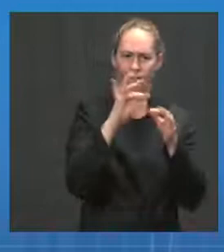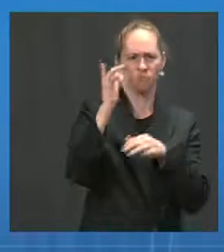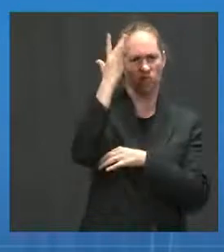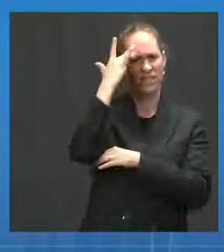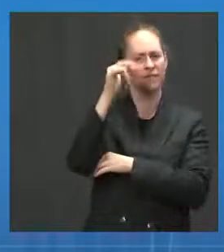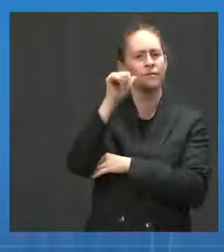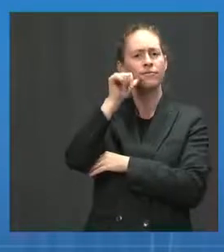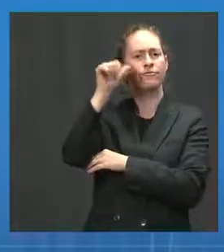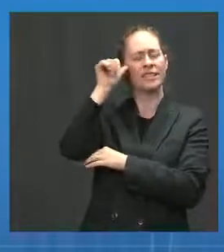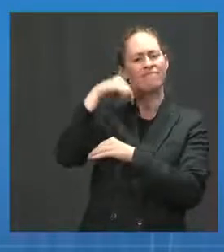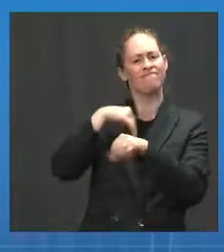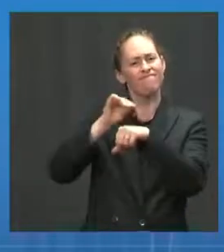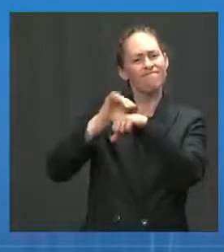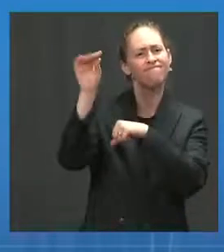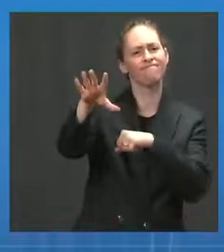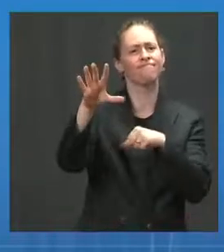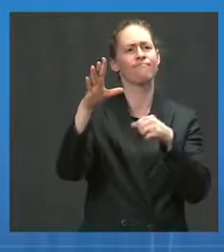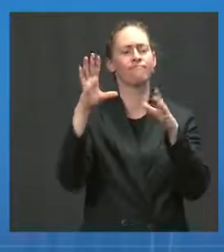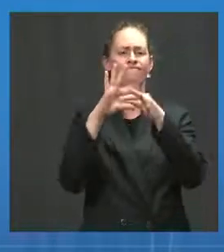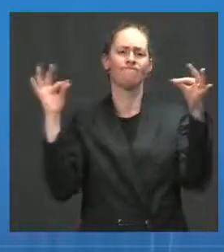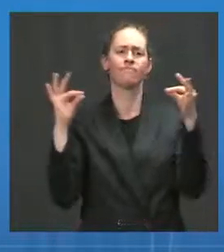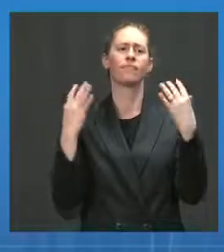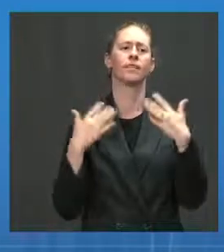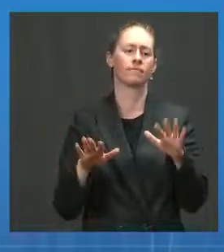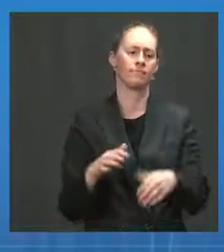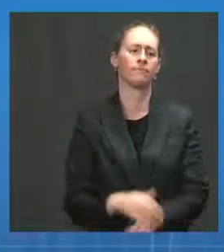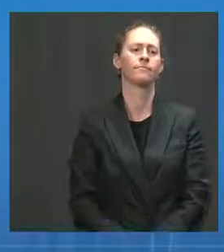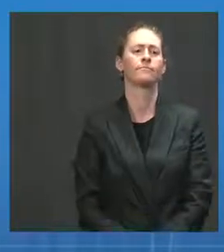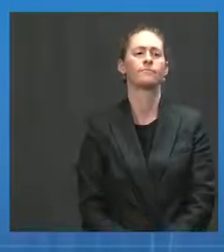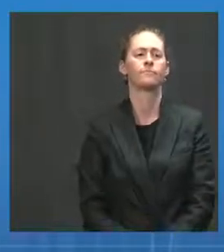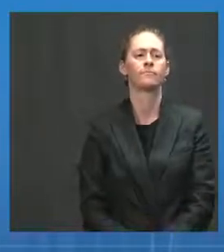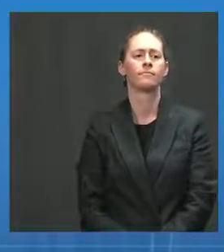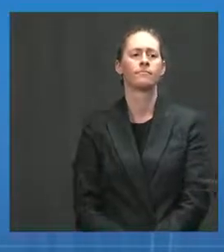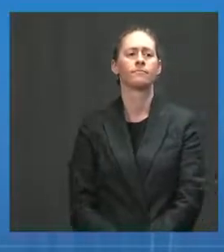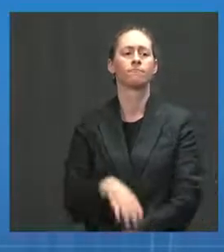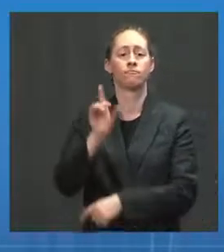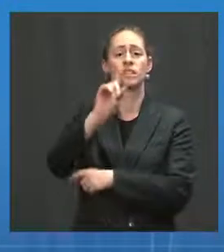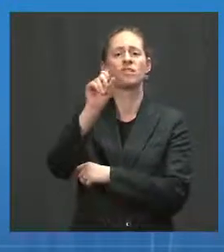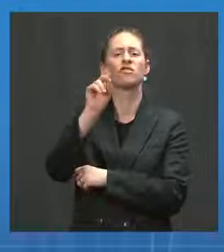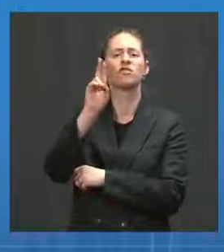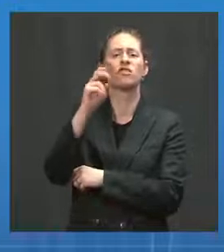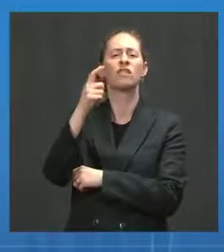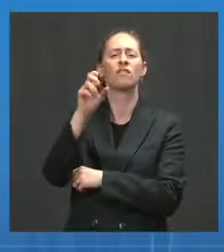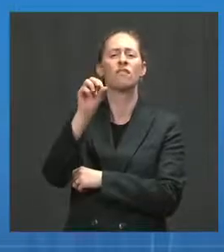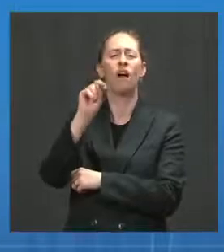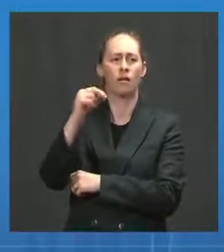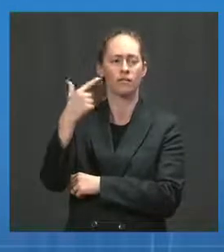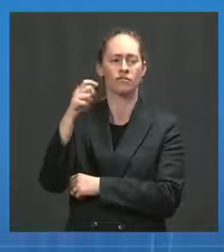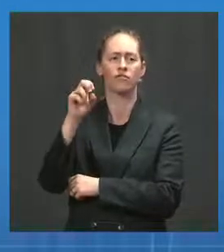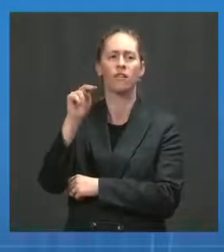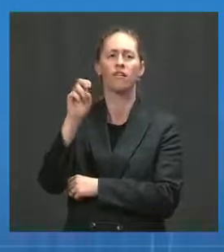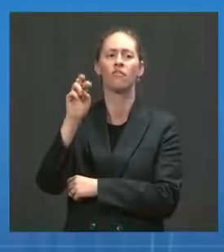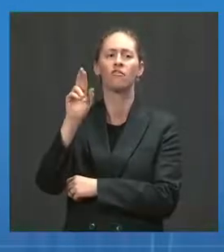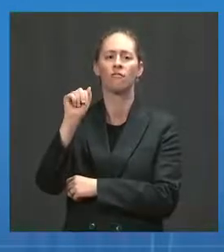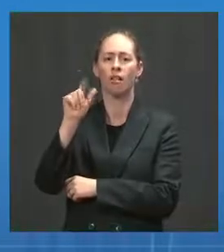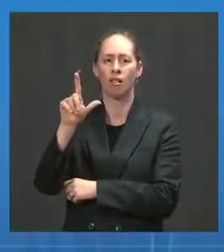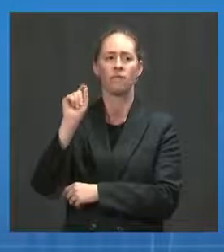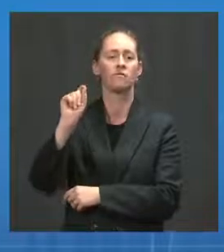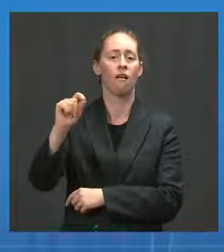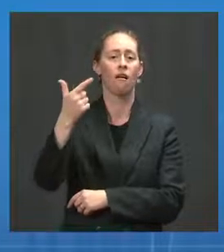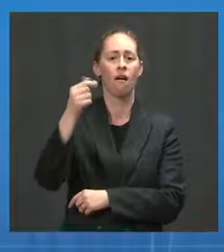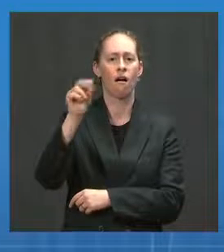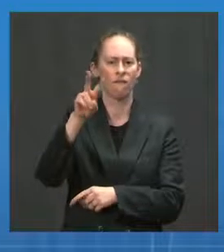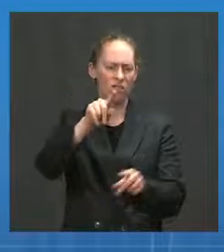read the full advisory at surgeongeneral.gov/health misinformation. Thanks for your time, and I'll pass it back to Jeff.